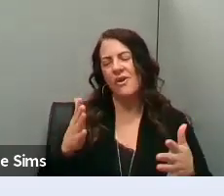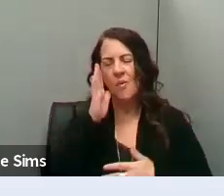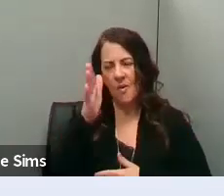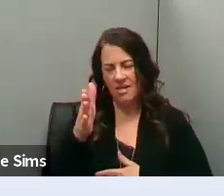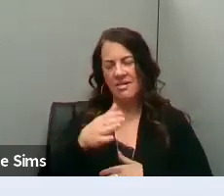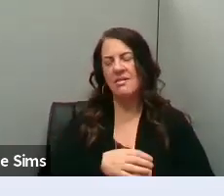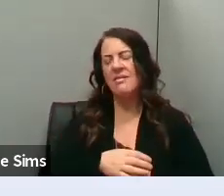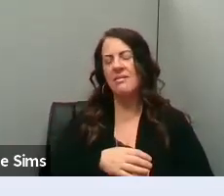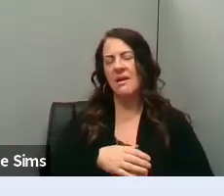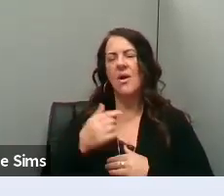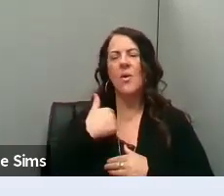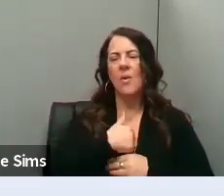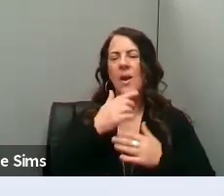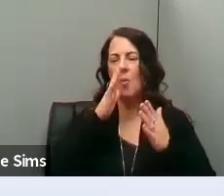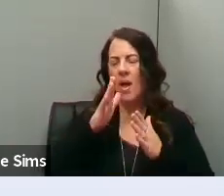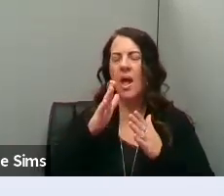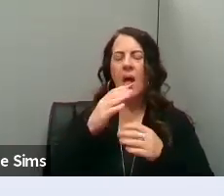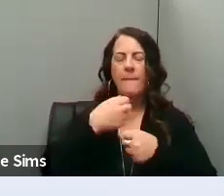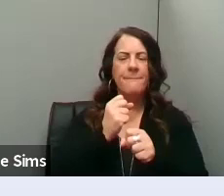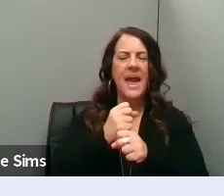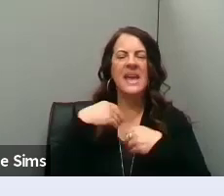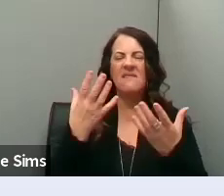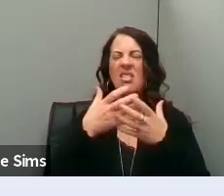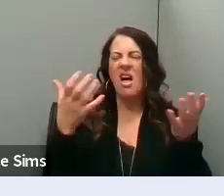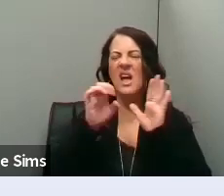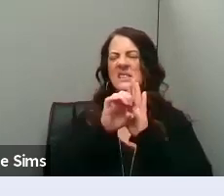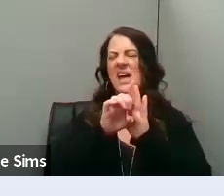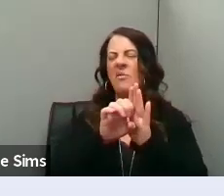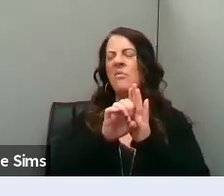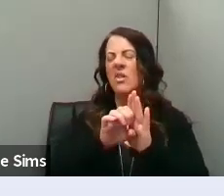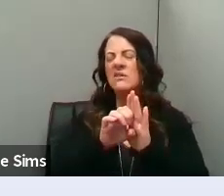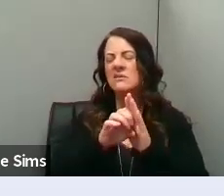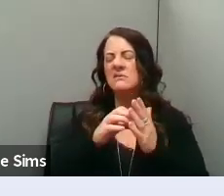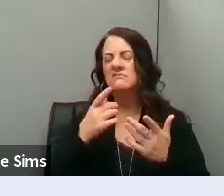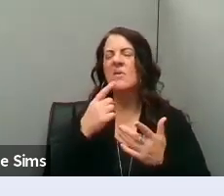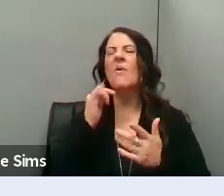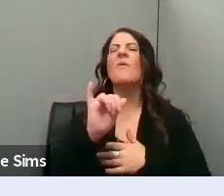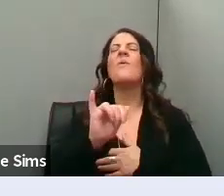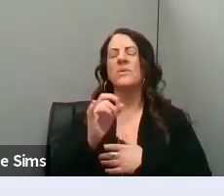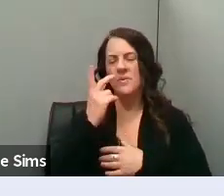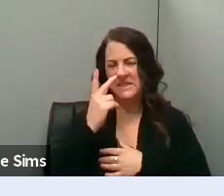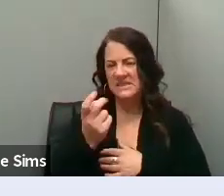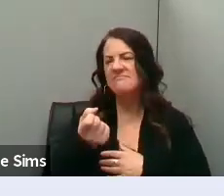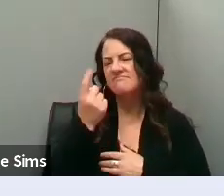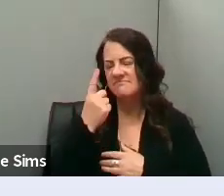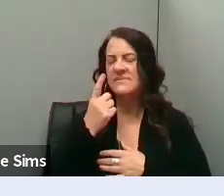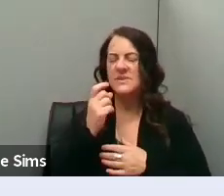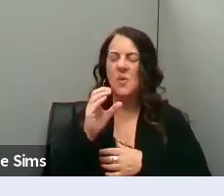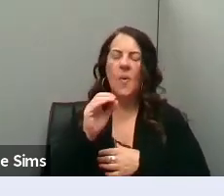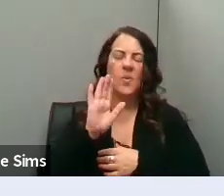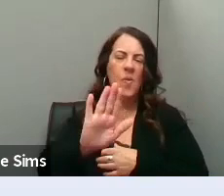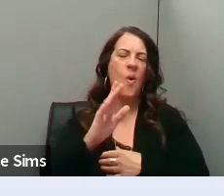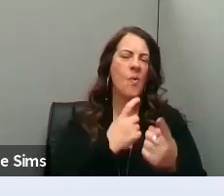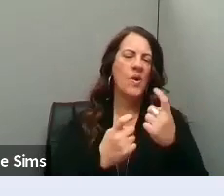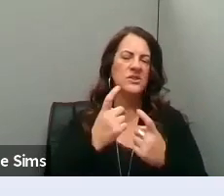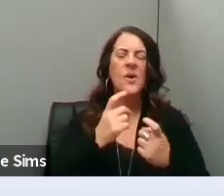of hypotheticals and answers. So some of the questions might be answered that way. We